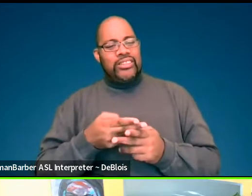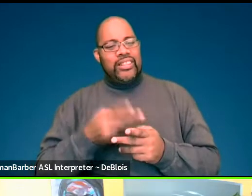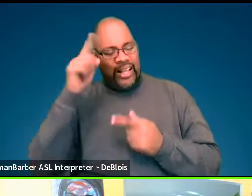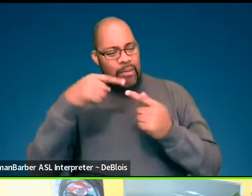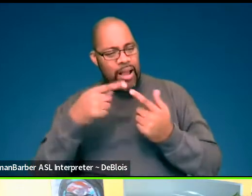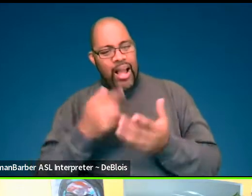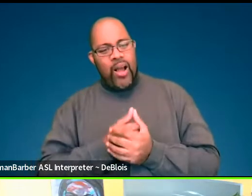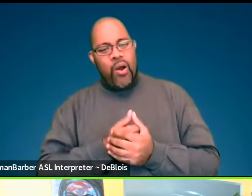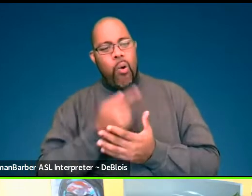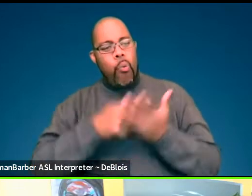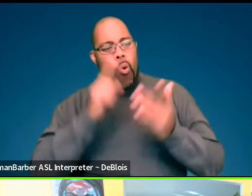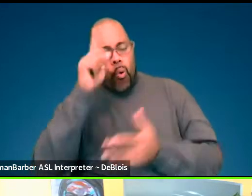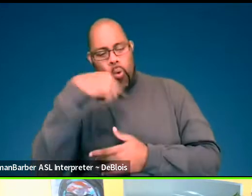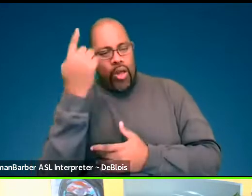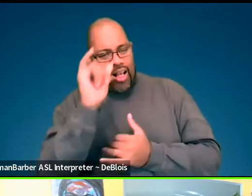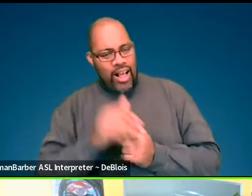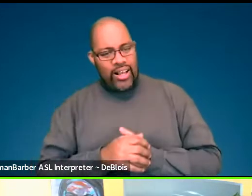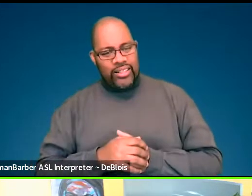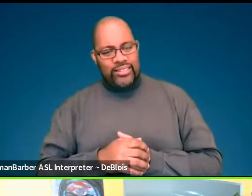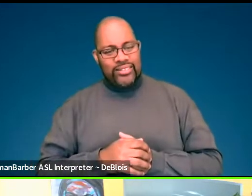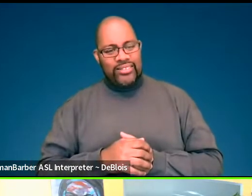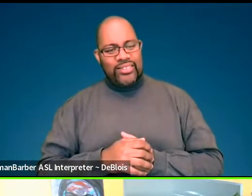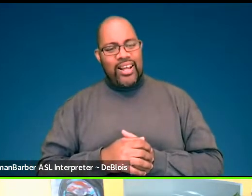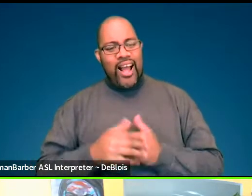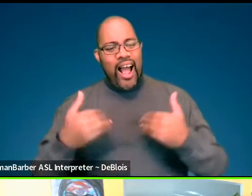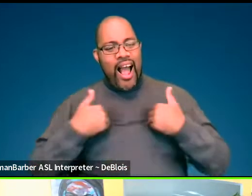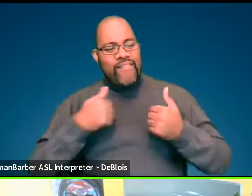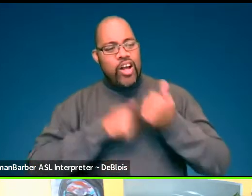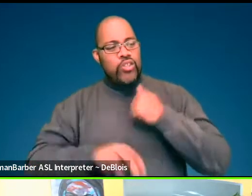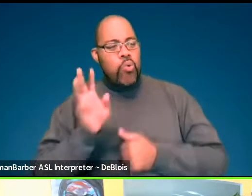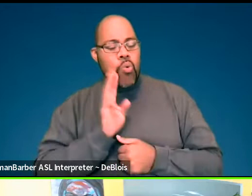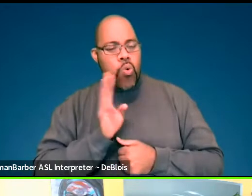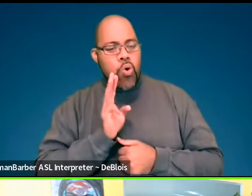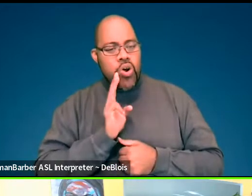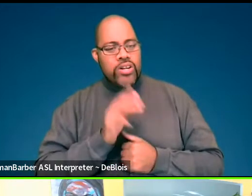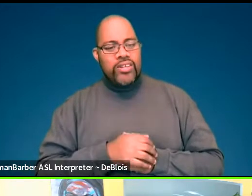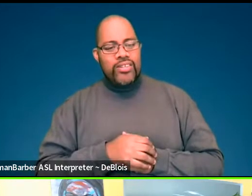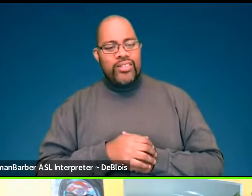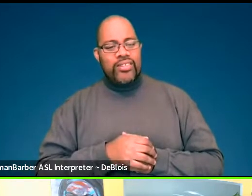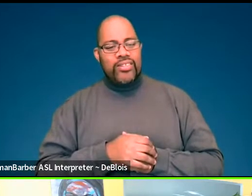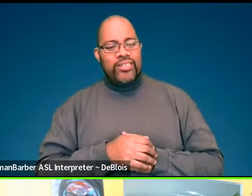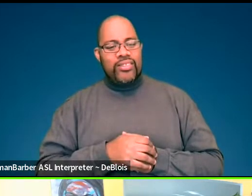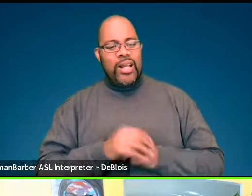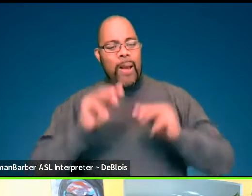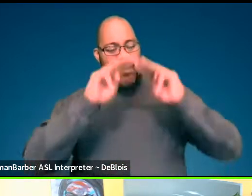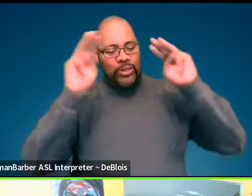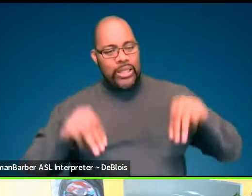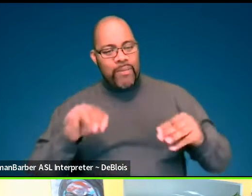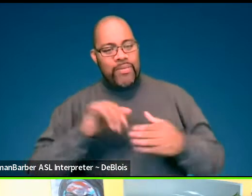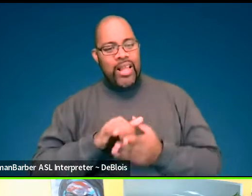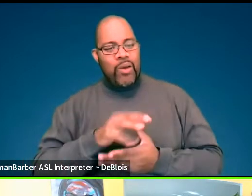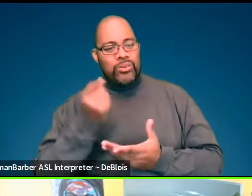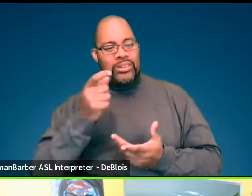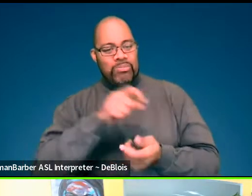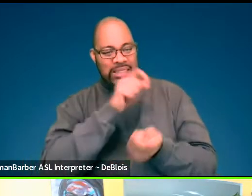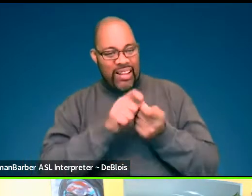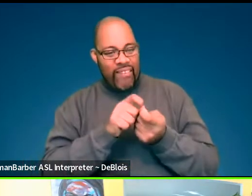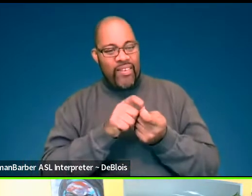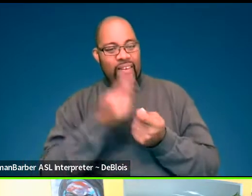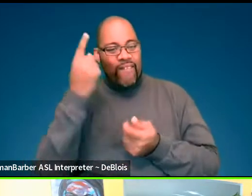about, what it would look like to have like an underwater museum that was like specific